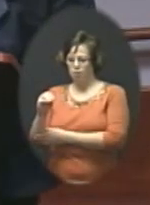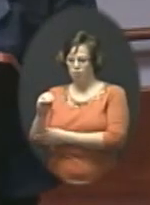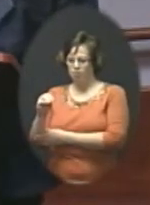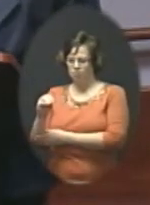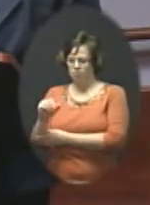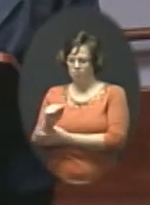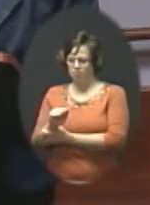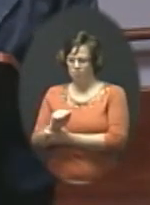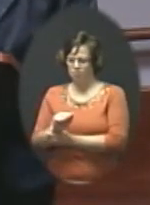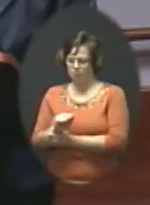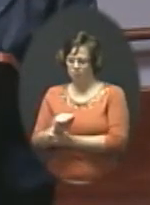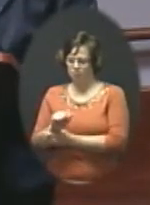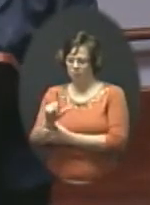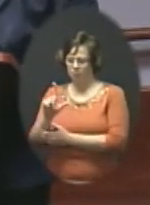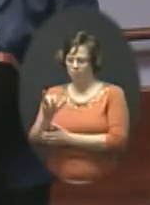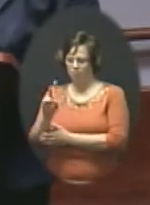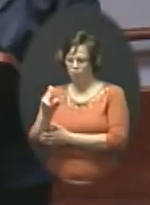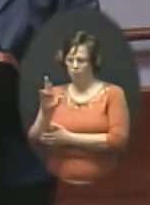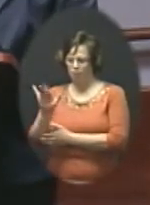I Coordinator Mary Jo Fox.